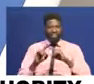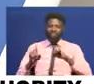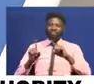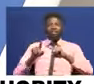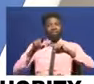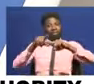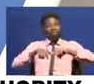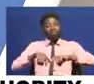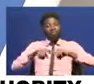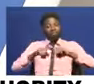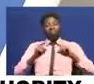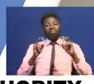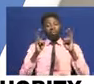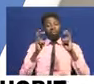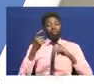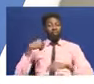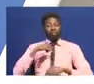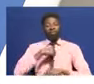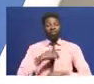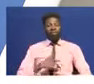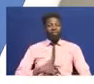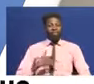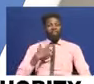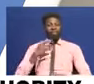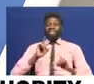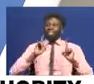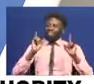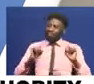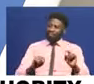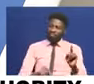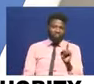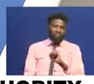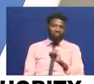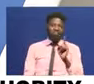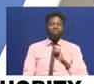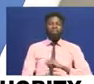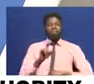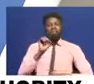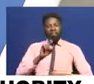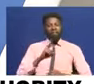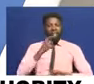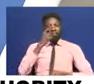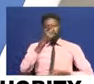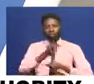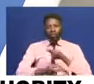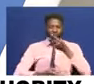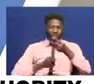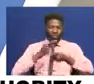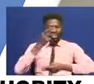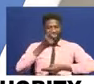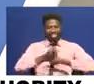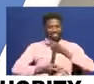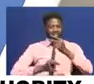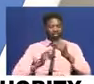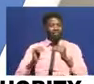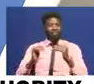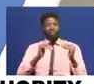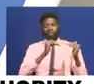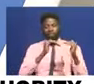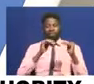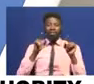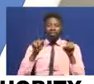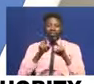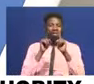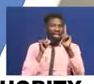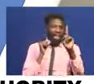So it's not a matter that we're going to take lightly. It has to be done. It's a process that has to be done fairly. It is a process where we have also got to get the best